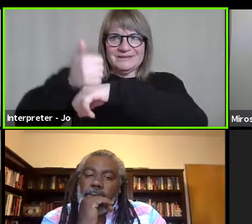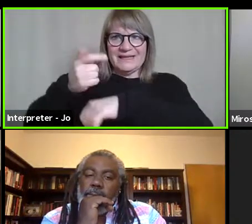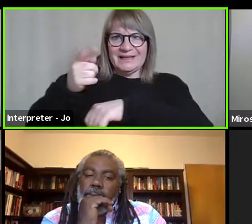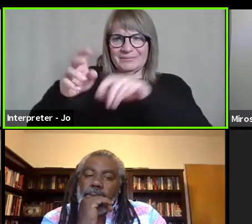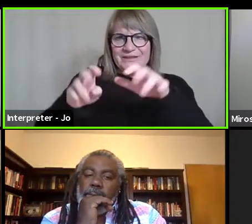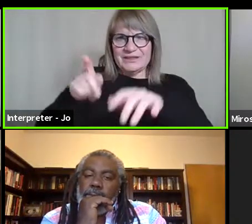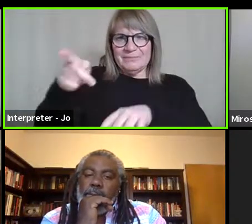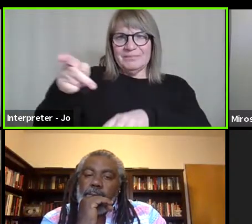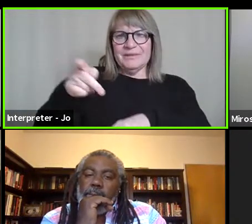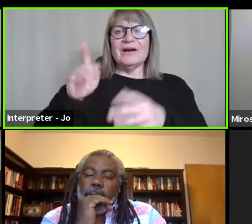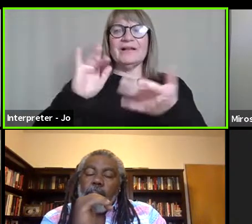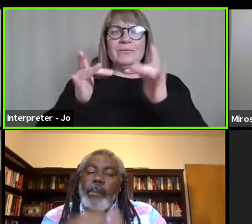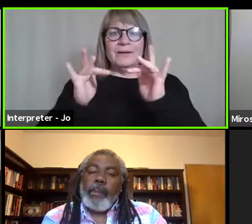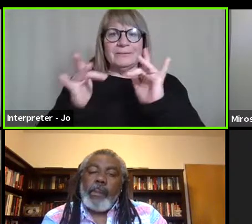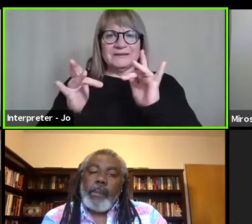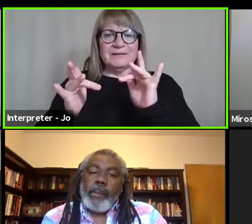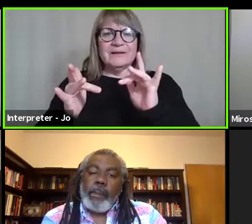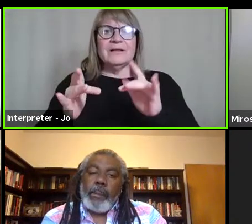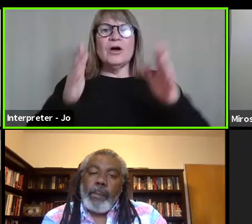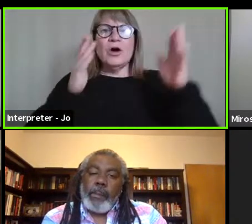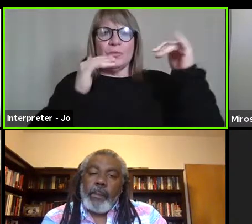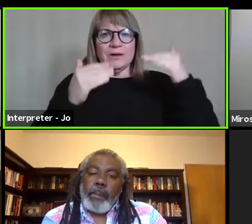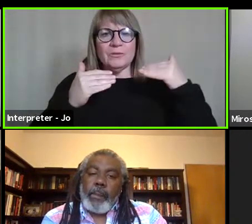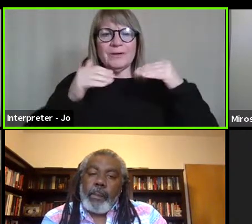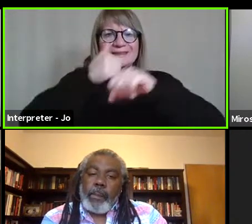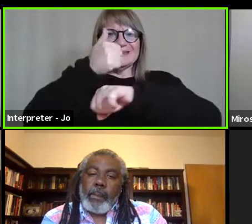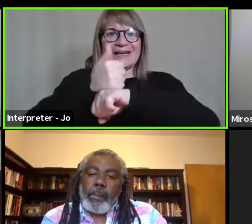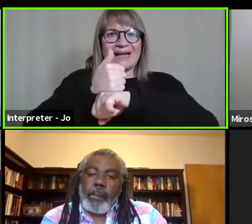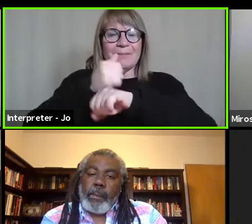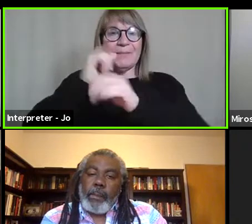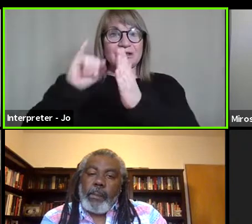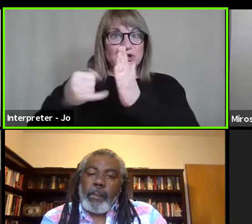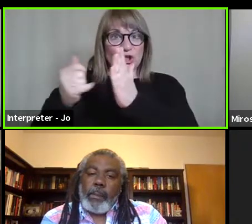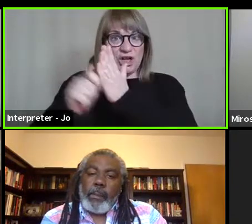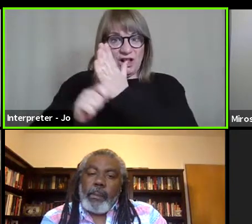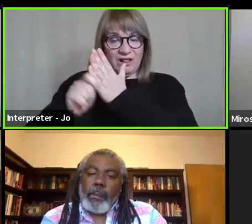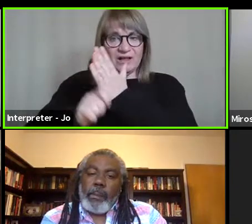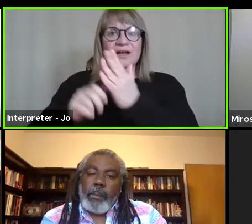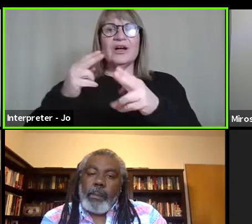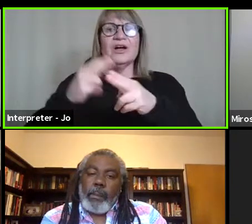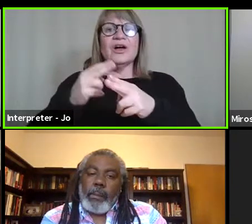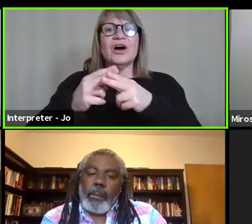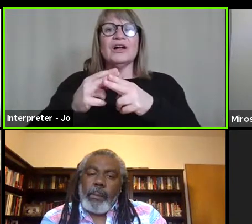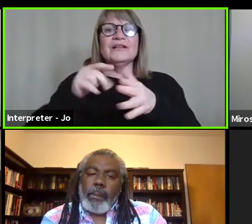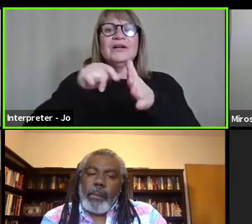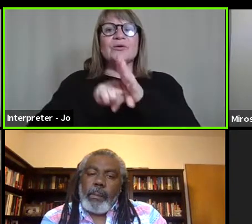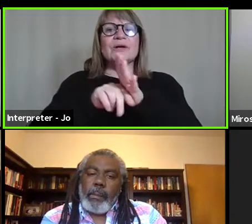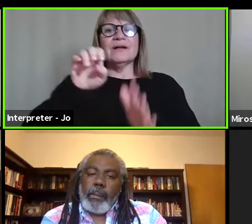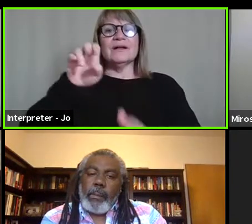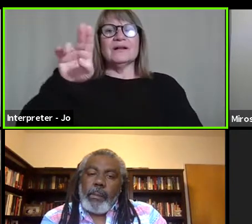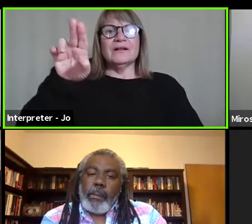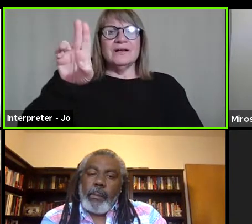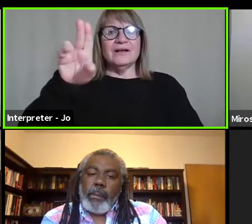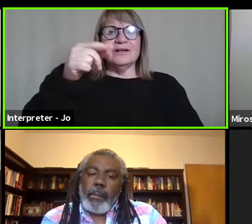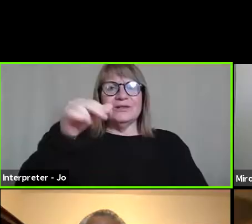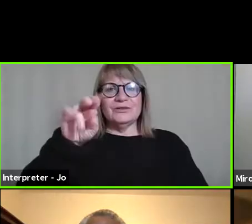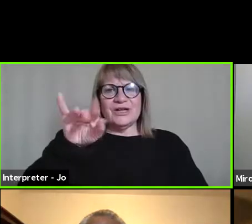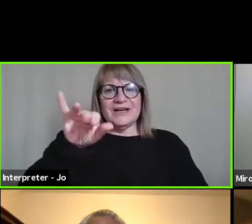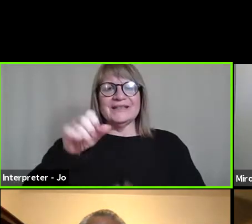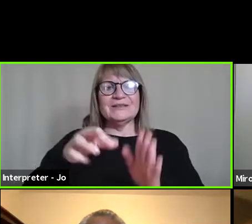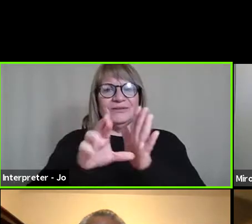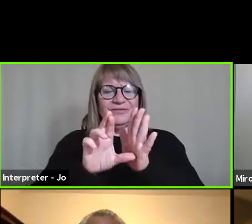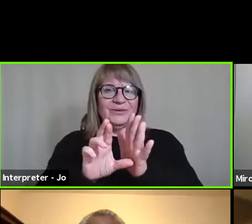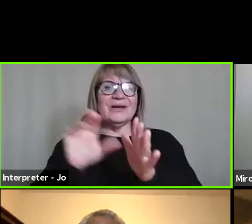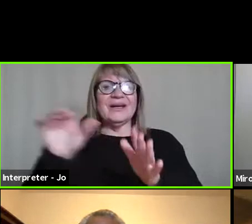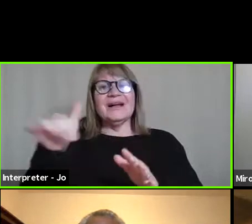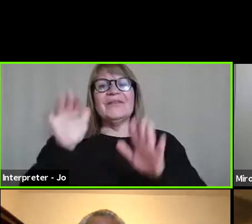for a journal a critical eugenics review um that hopes it's gonna happen another many great projects so